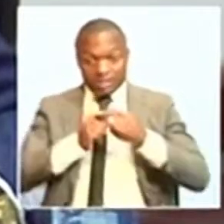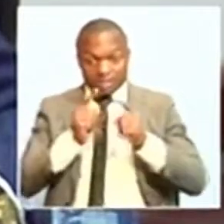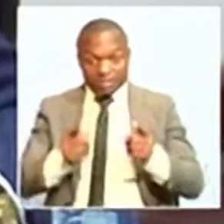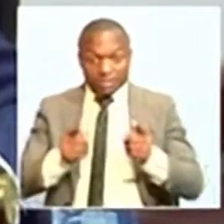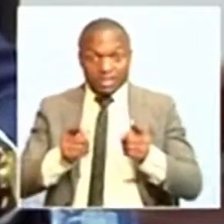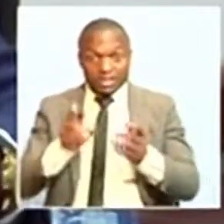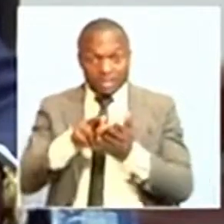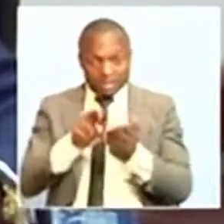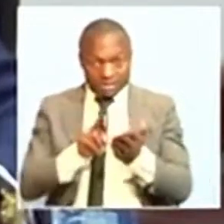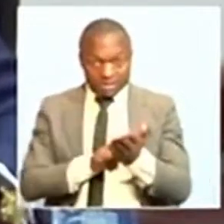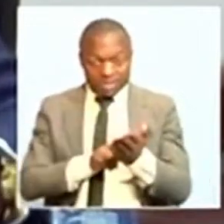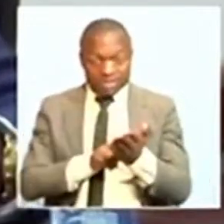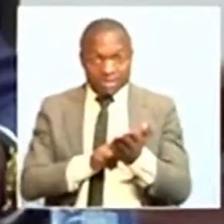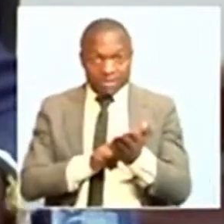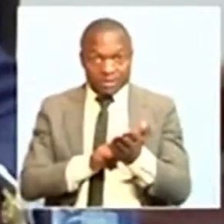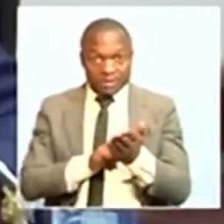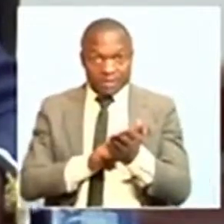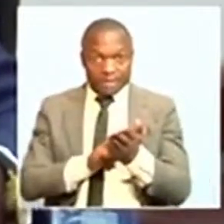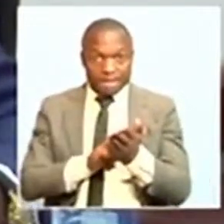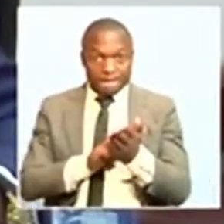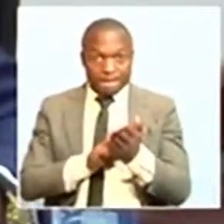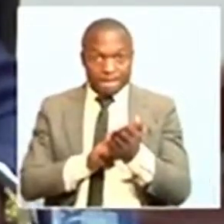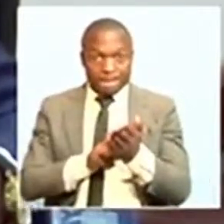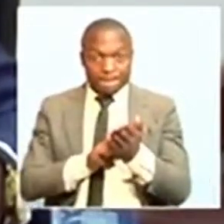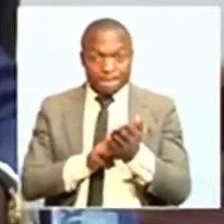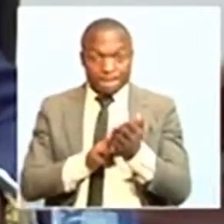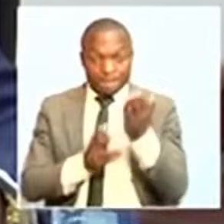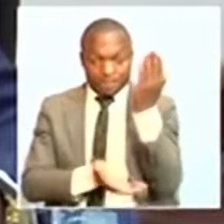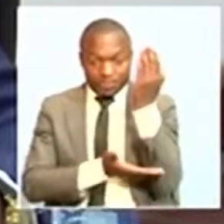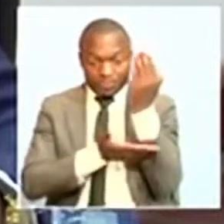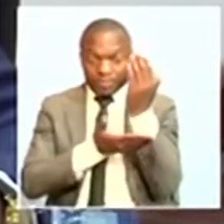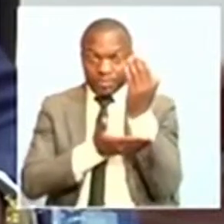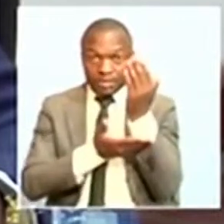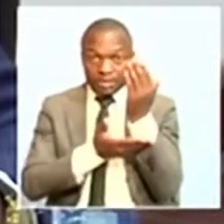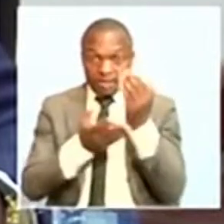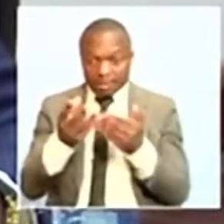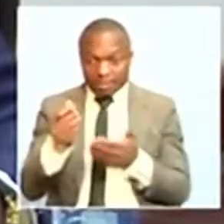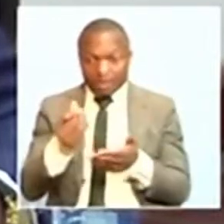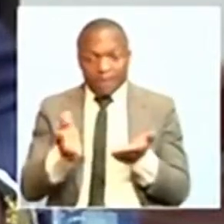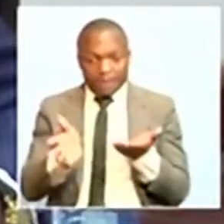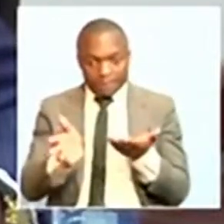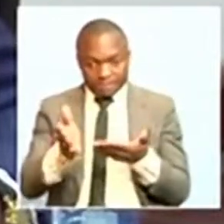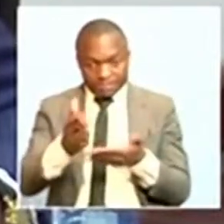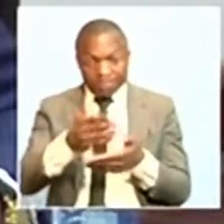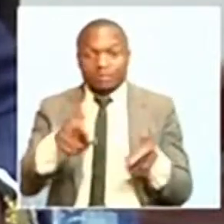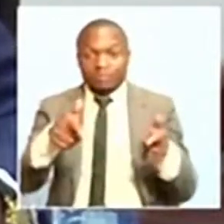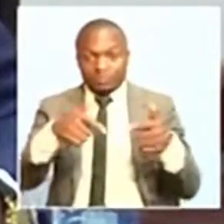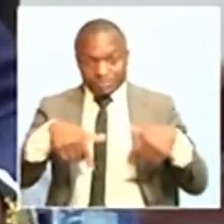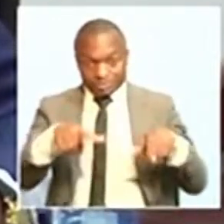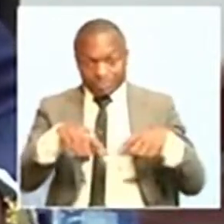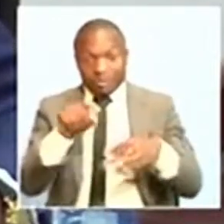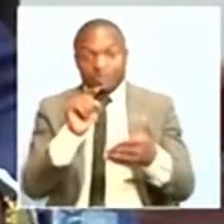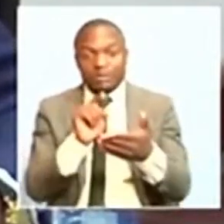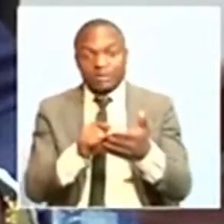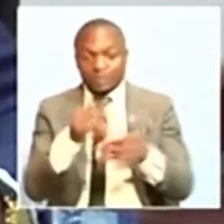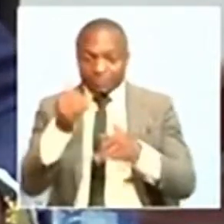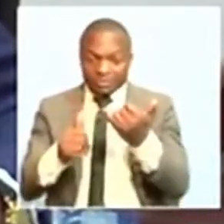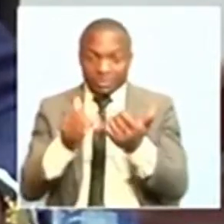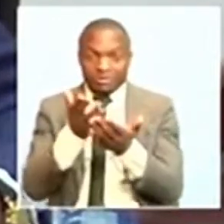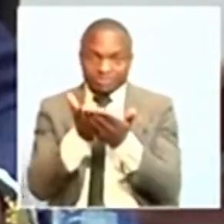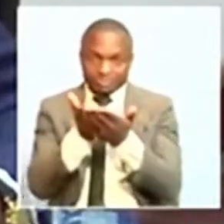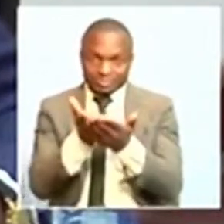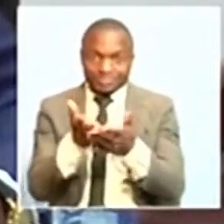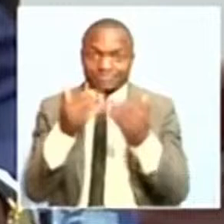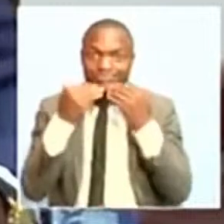aimed at enhancing or maximizing domestic revenue mobilization. And on that note, Chair, we'll end our